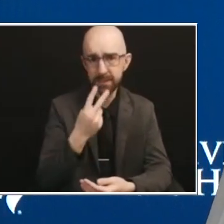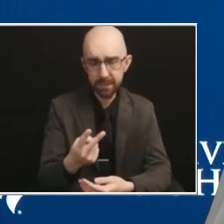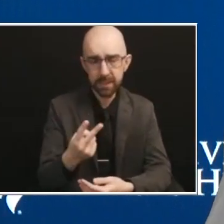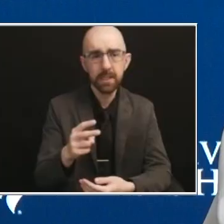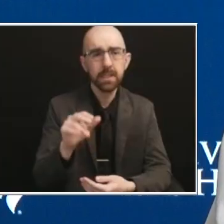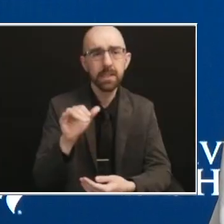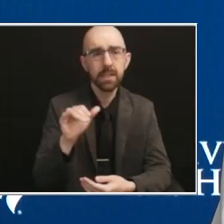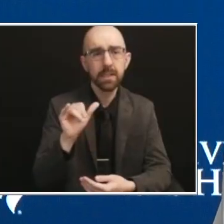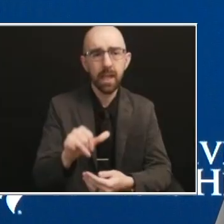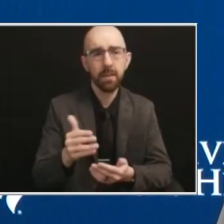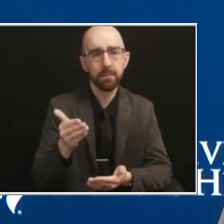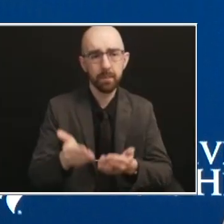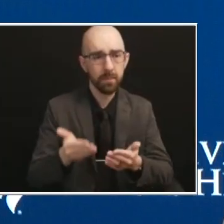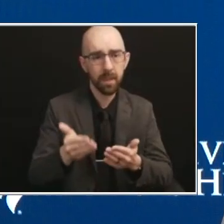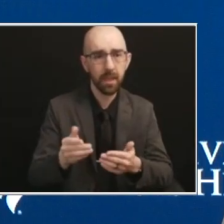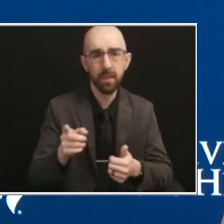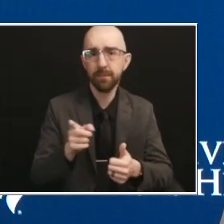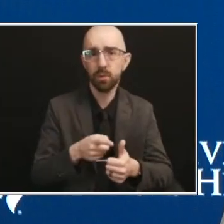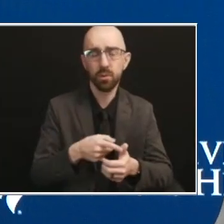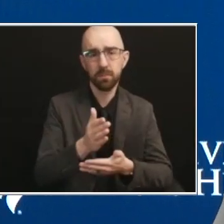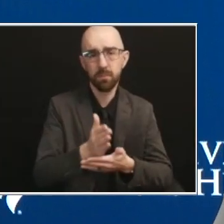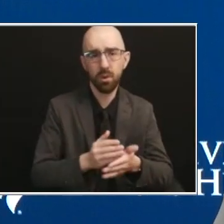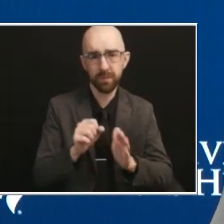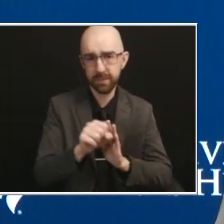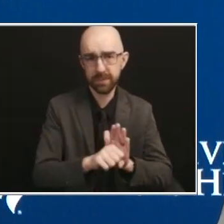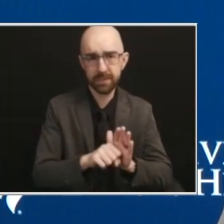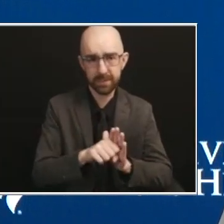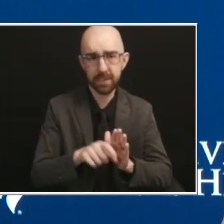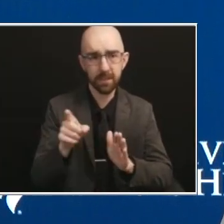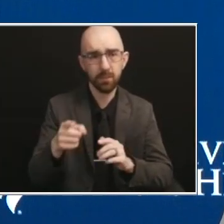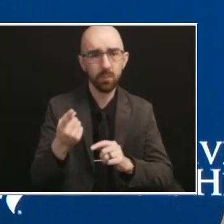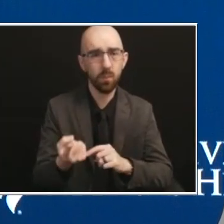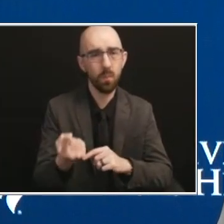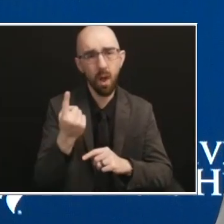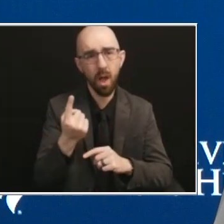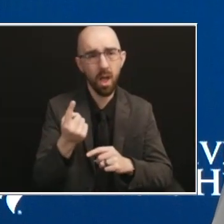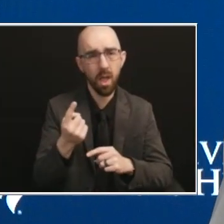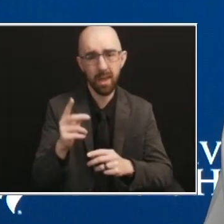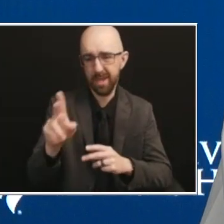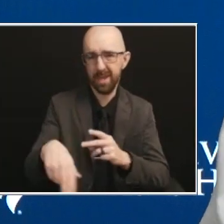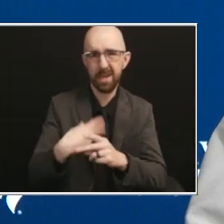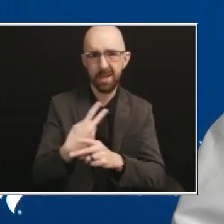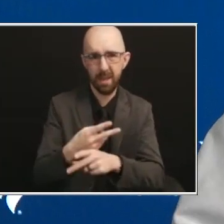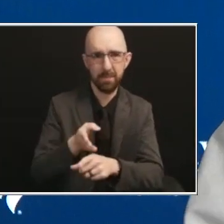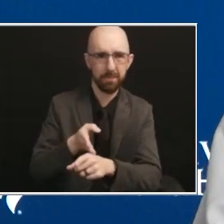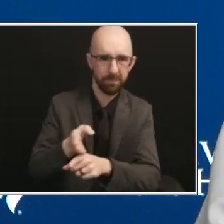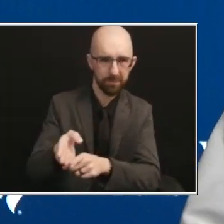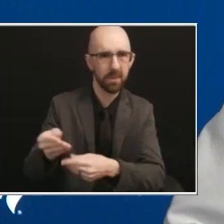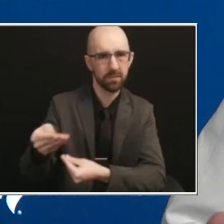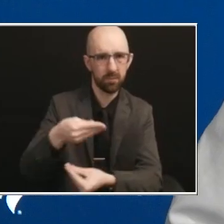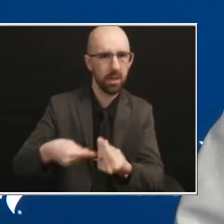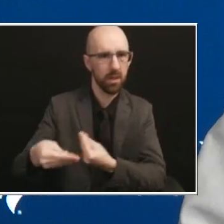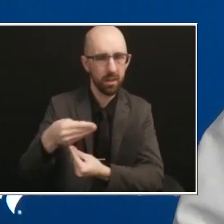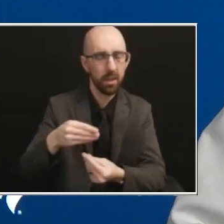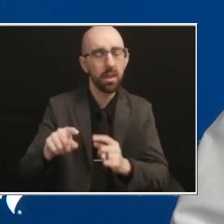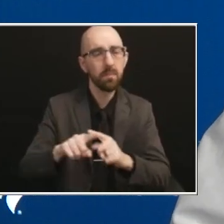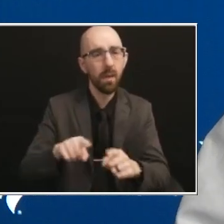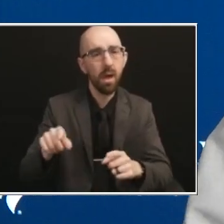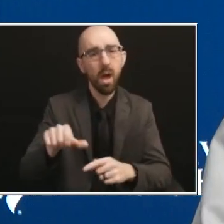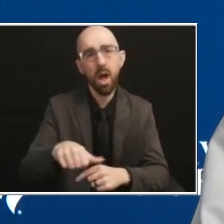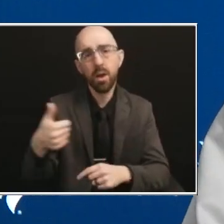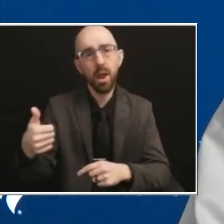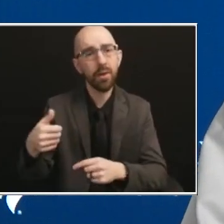maybe in the first part of the season there is one predominant strain that is circulating, but later on a new strain will come through